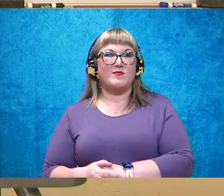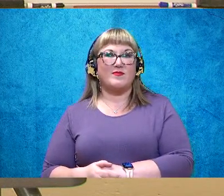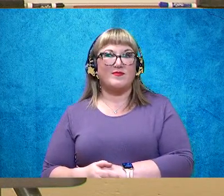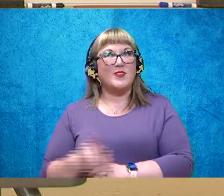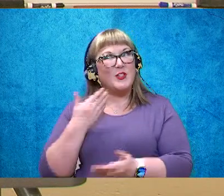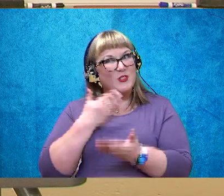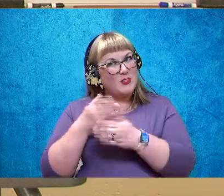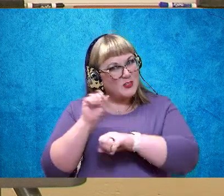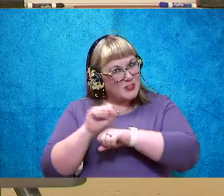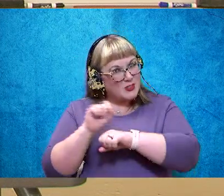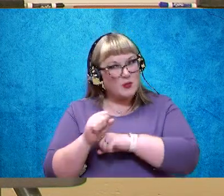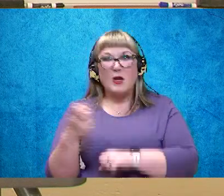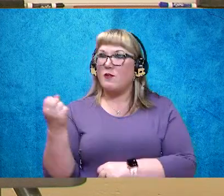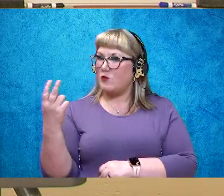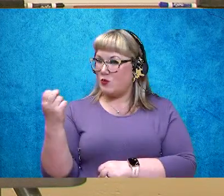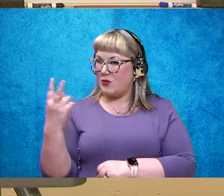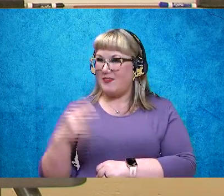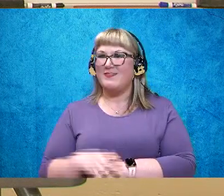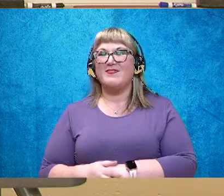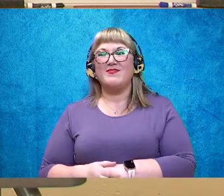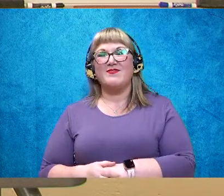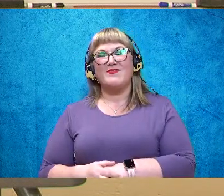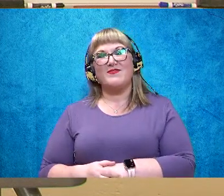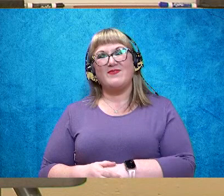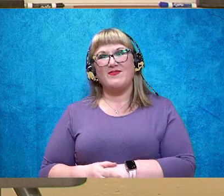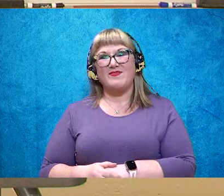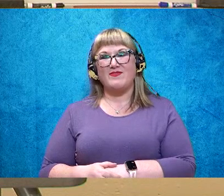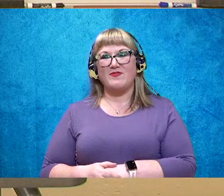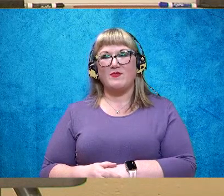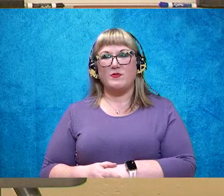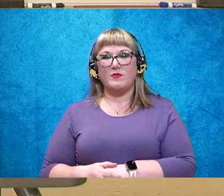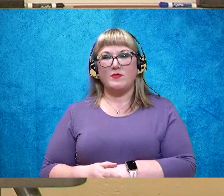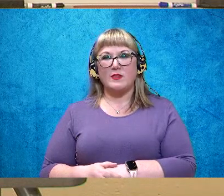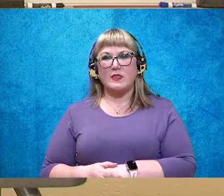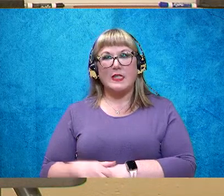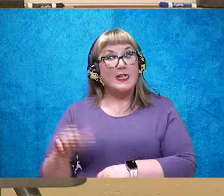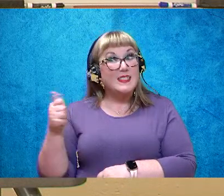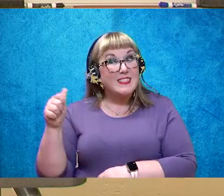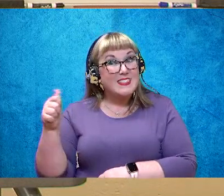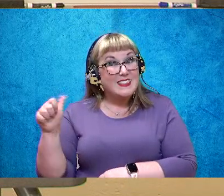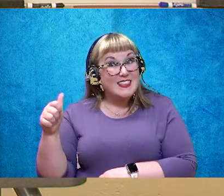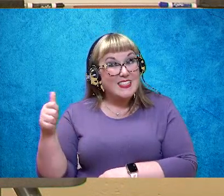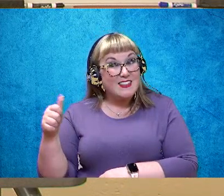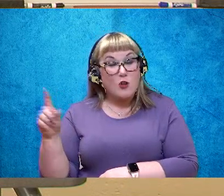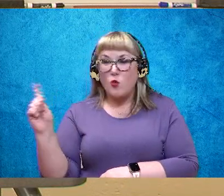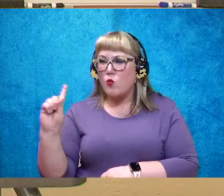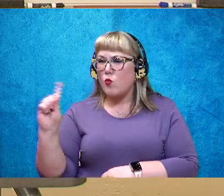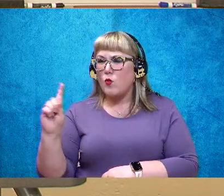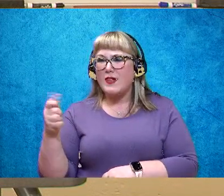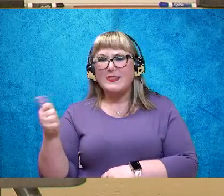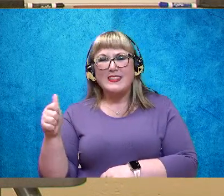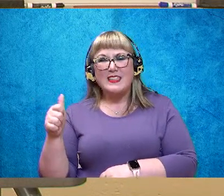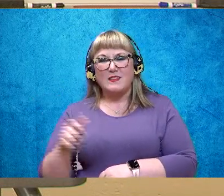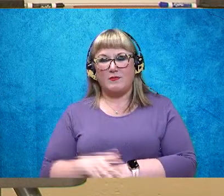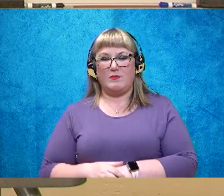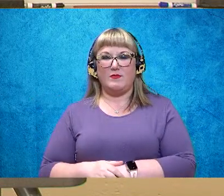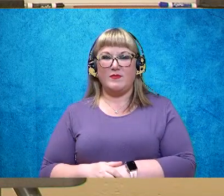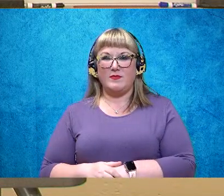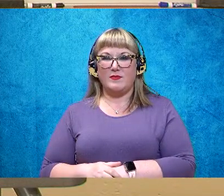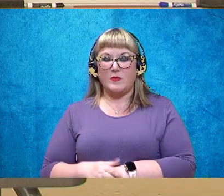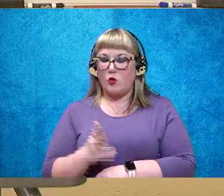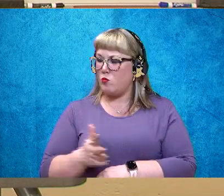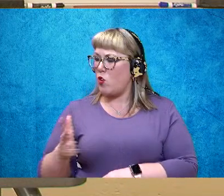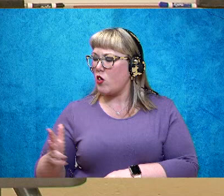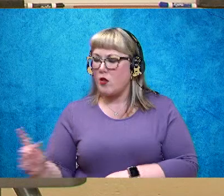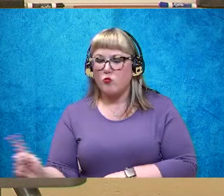Very good. This is number 12. What about 10? Can you find number 10 on your number